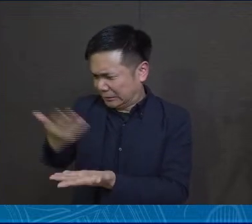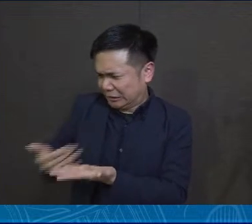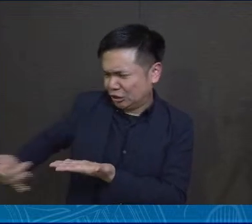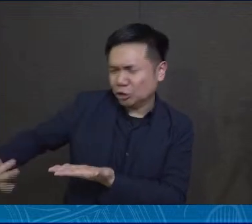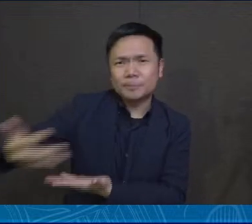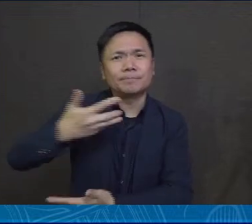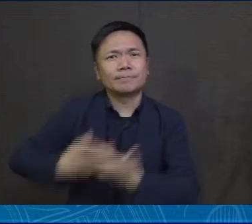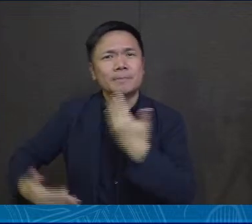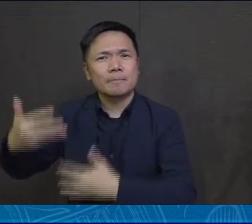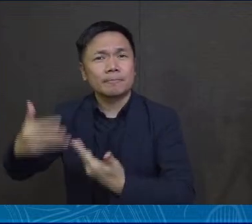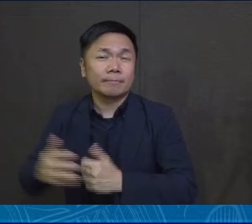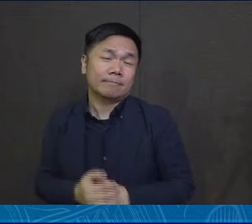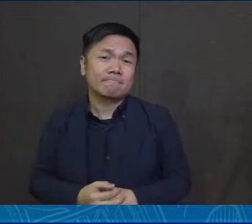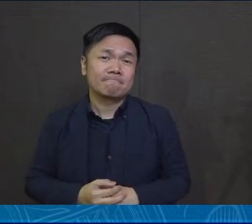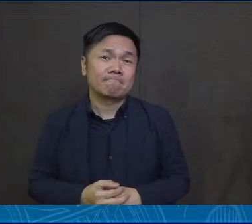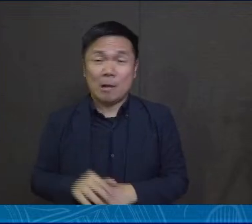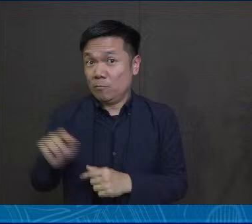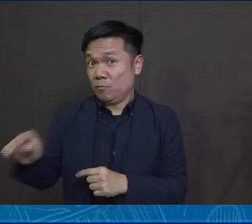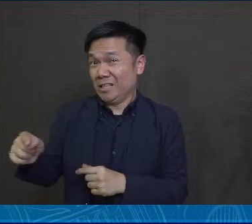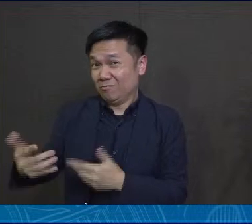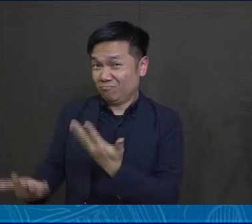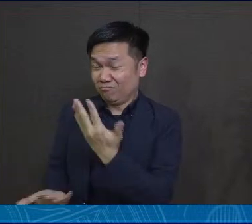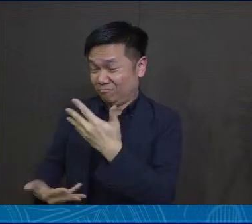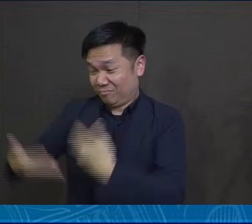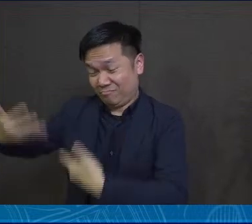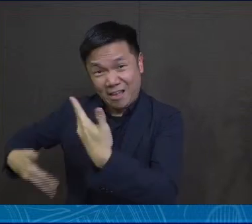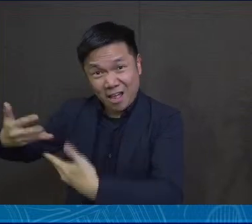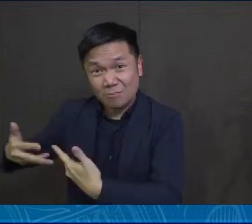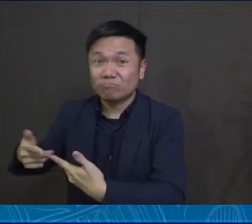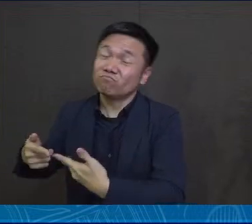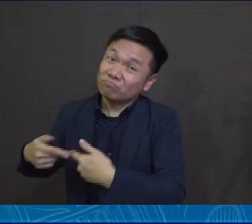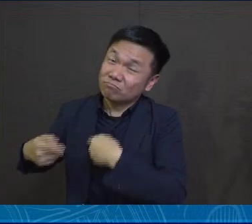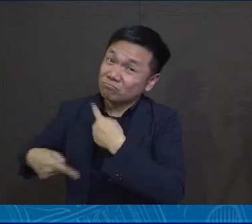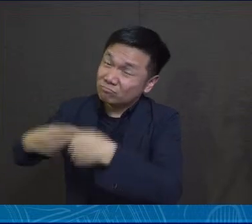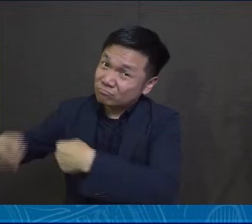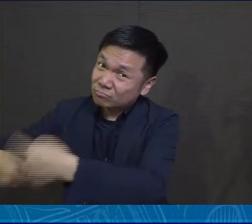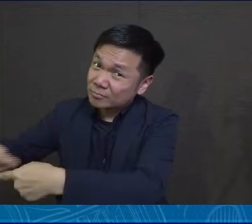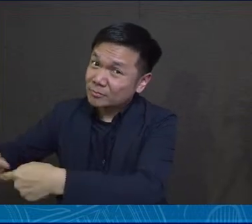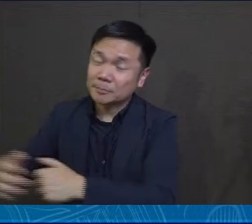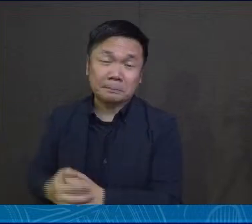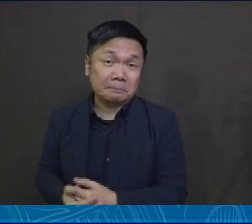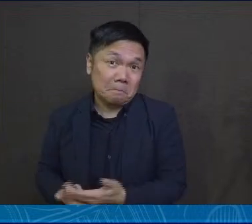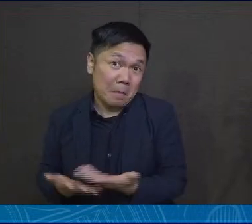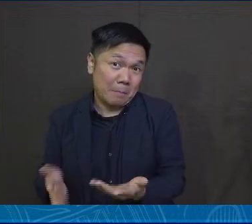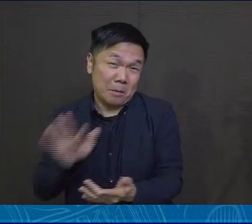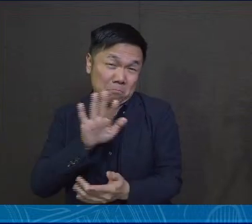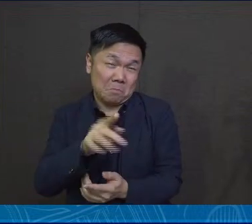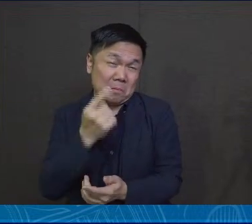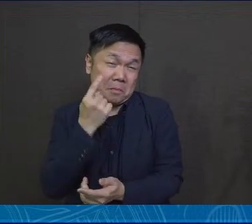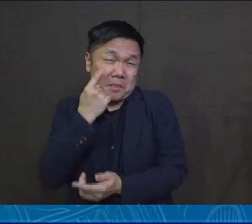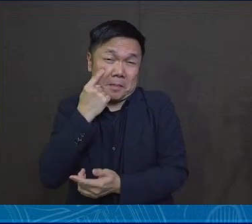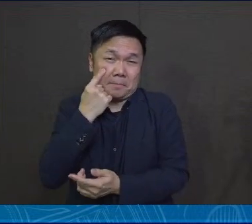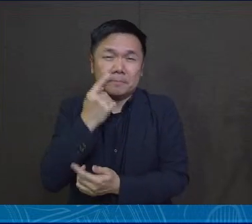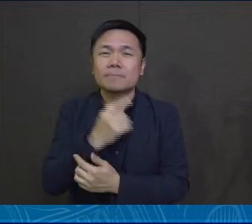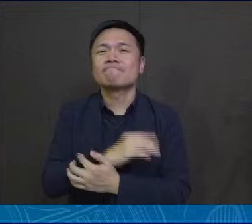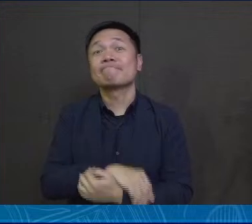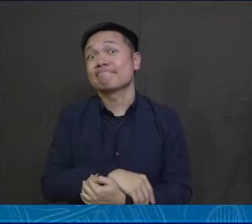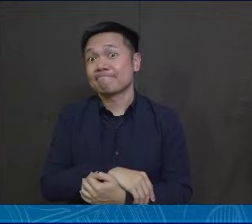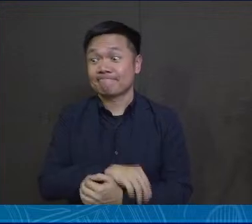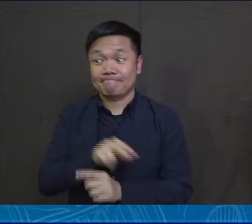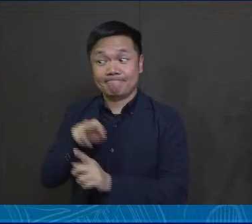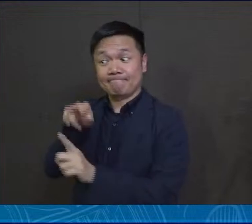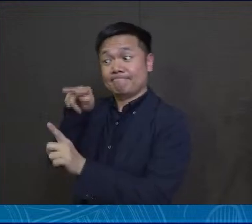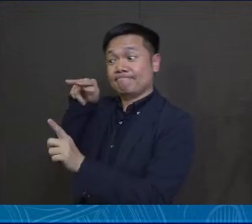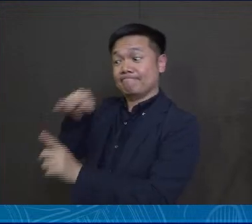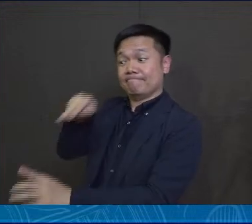terms of when they're trying to work with data through an initial phase, but it's an important perspective in the context of trying to